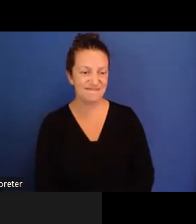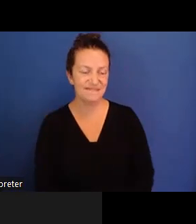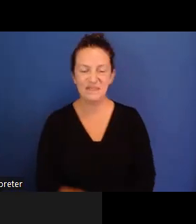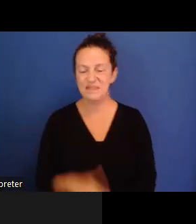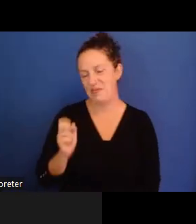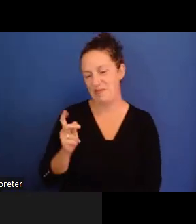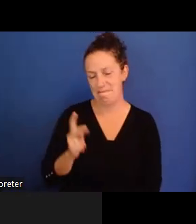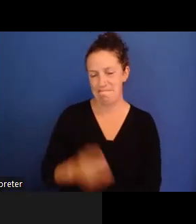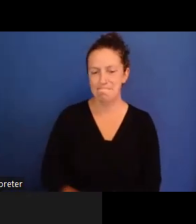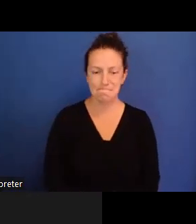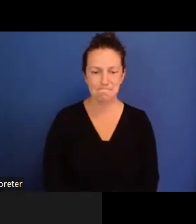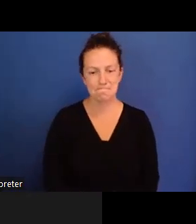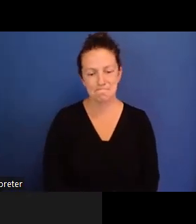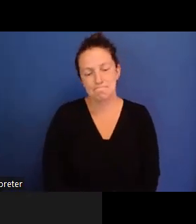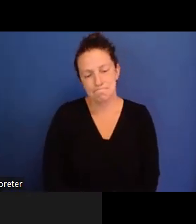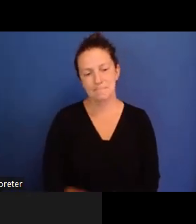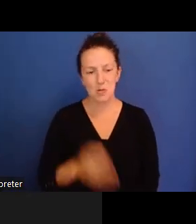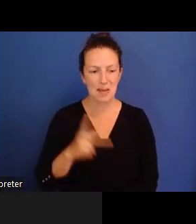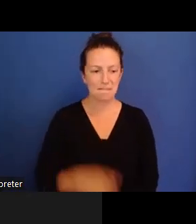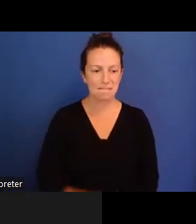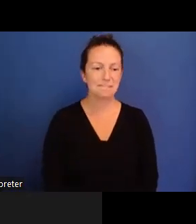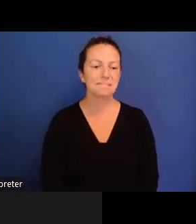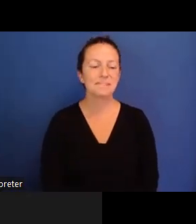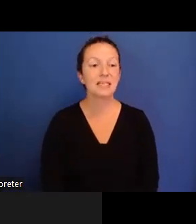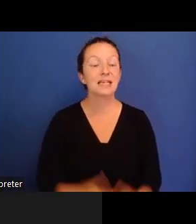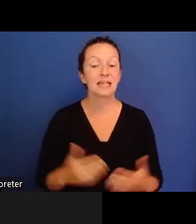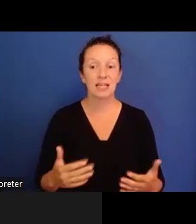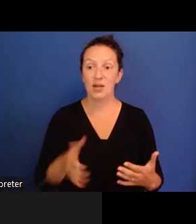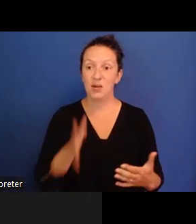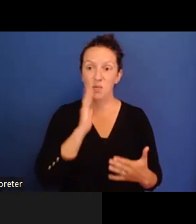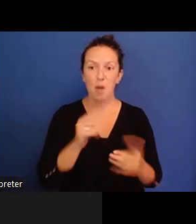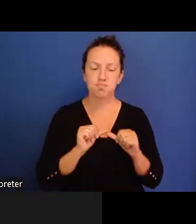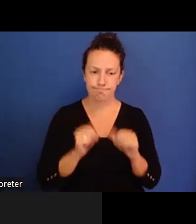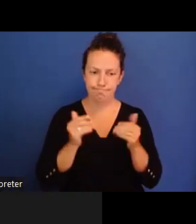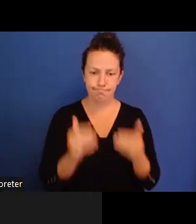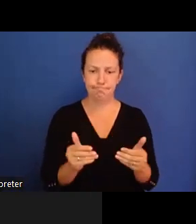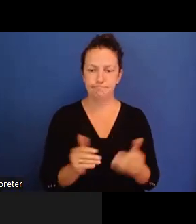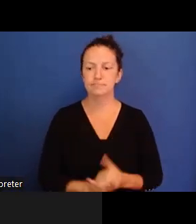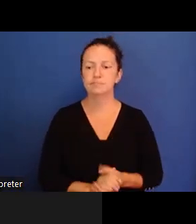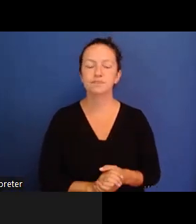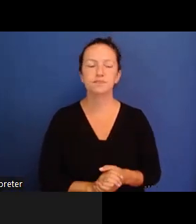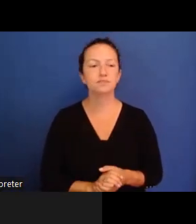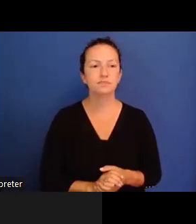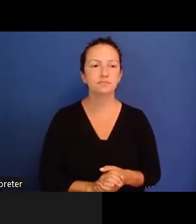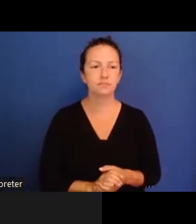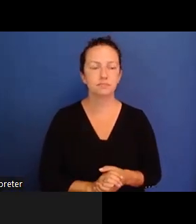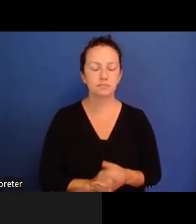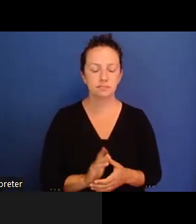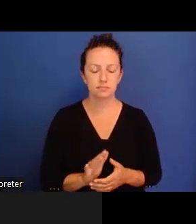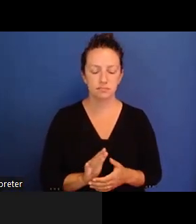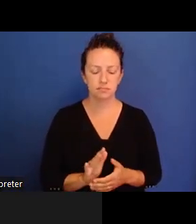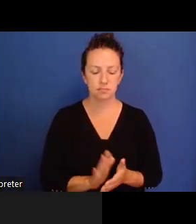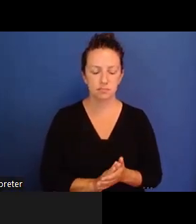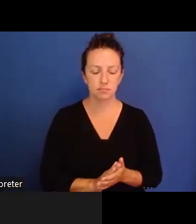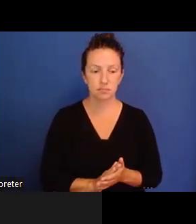righty. All right. So we're gonna continue on then. So this the sort of